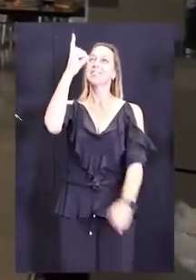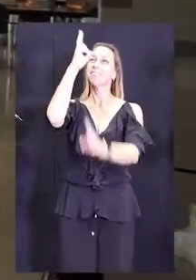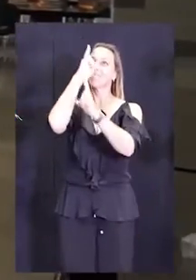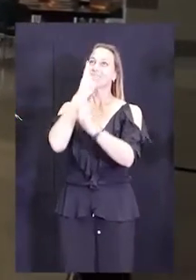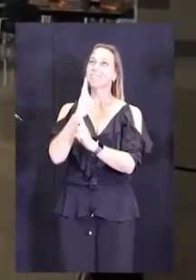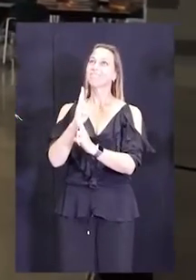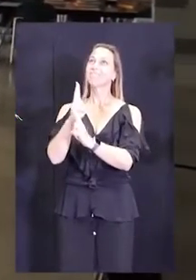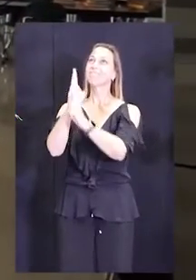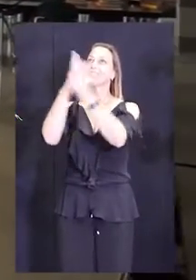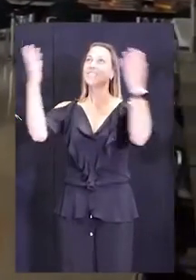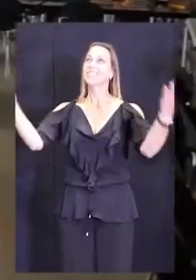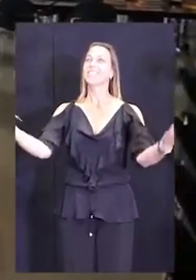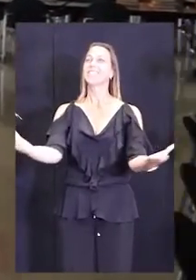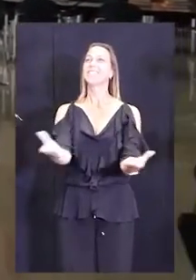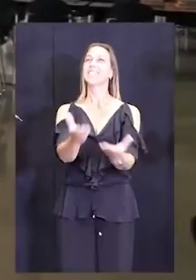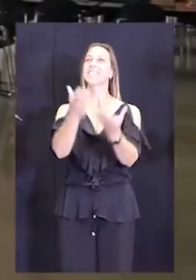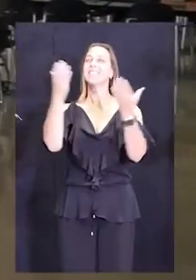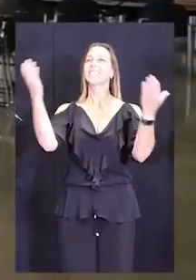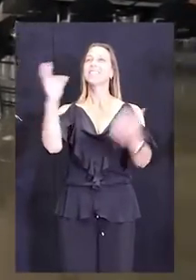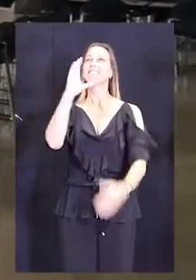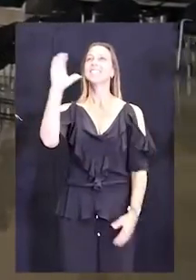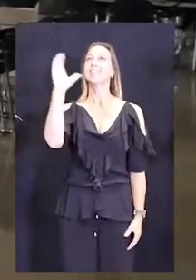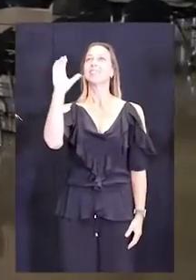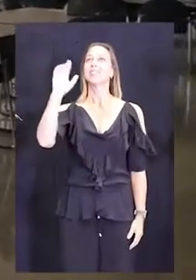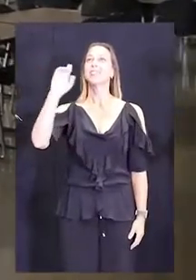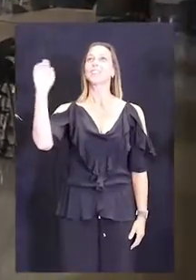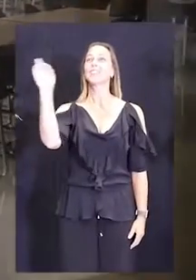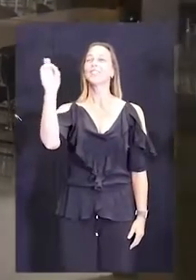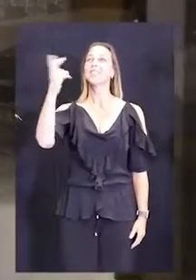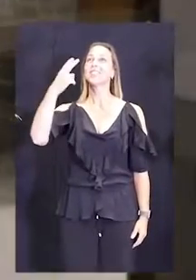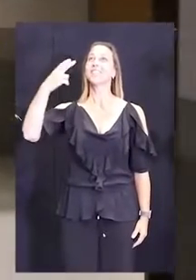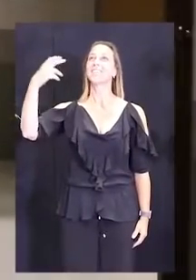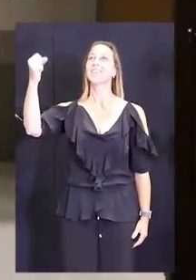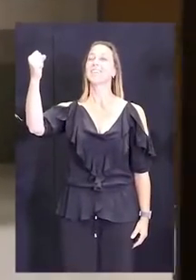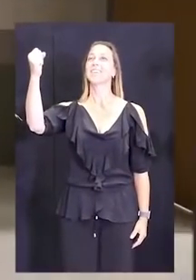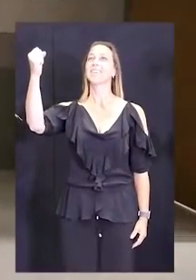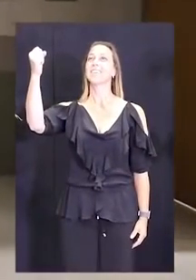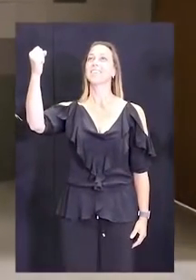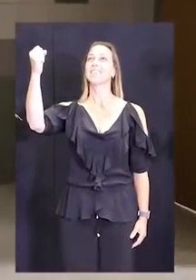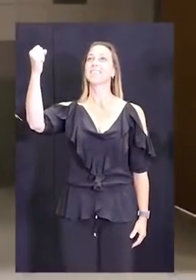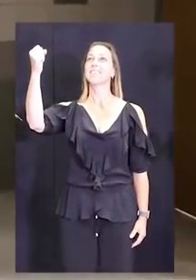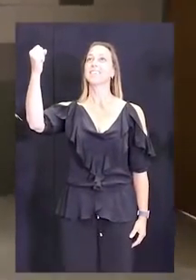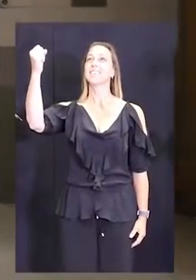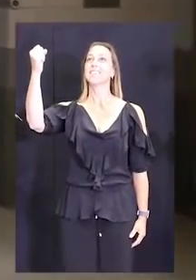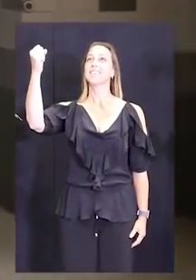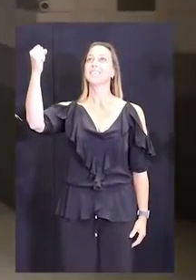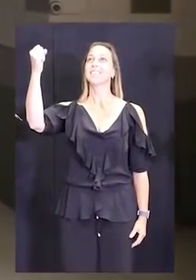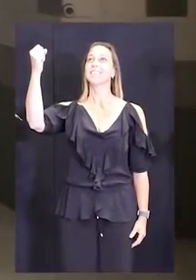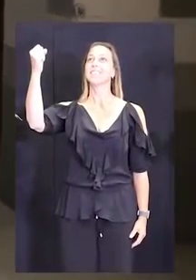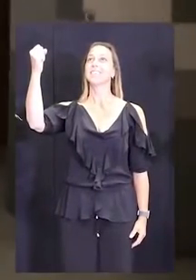fame will claim the name of Central.